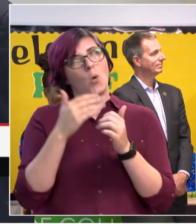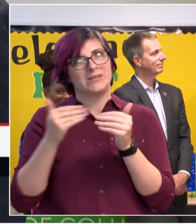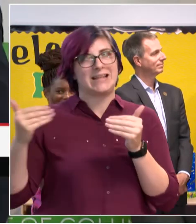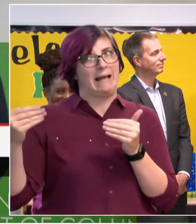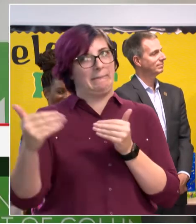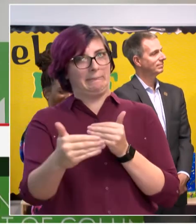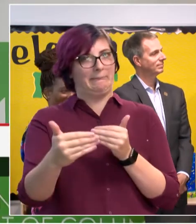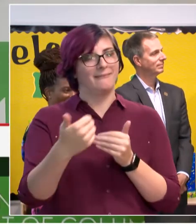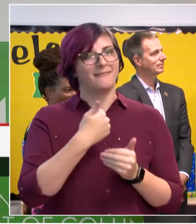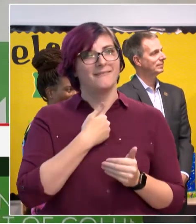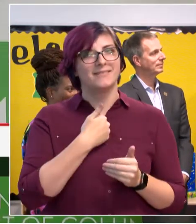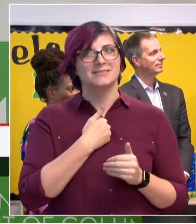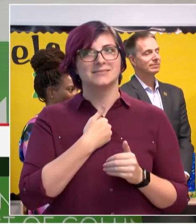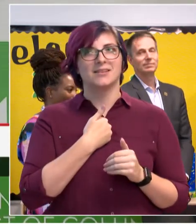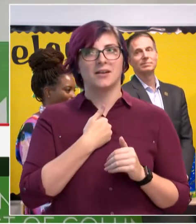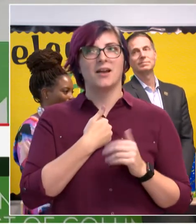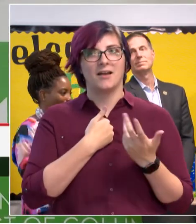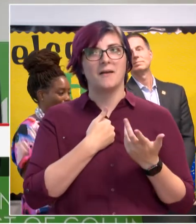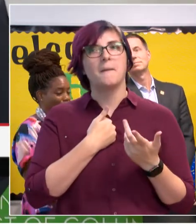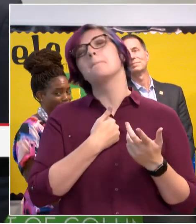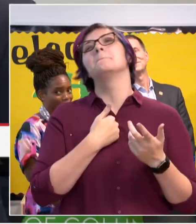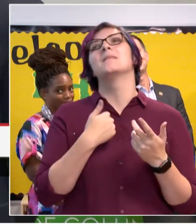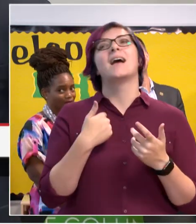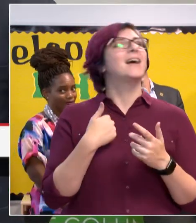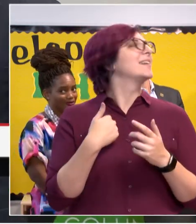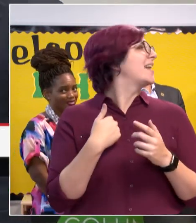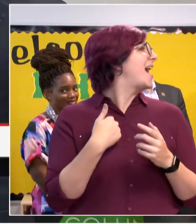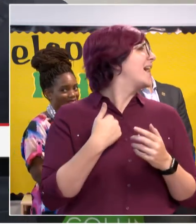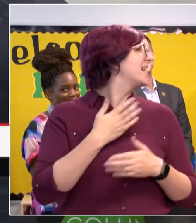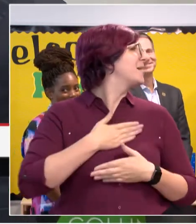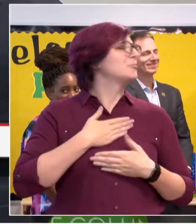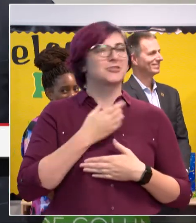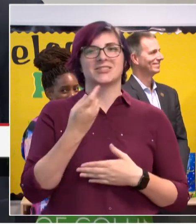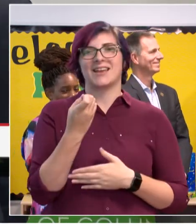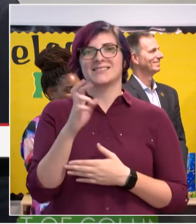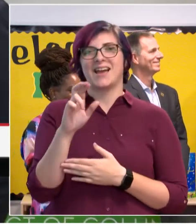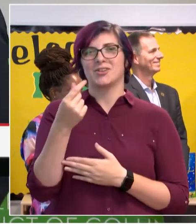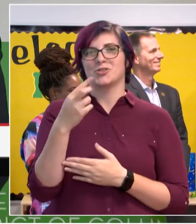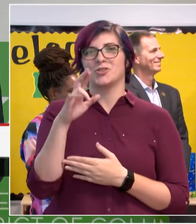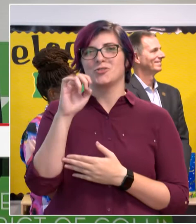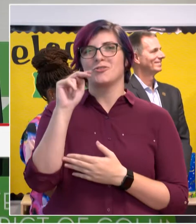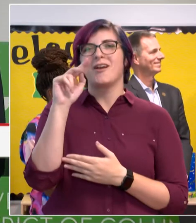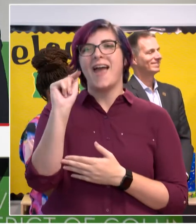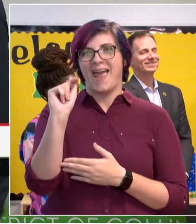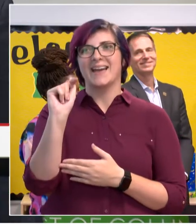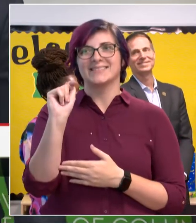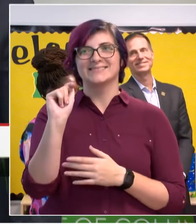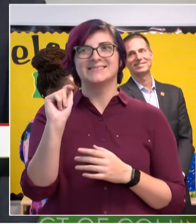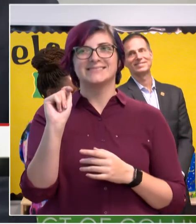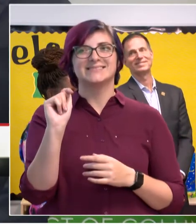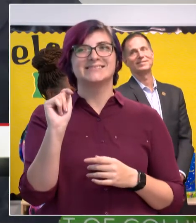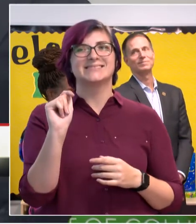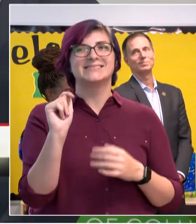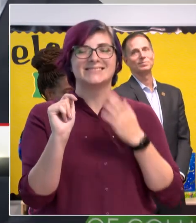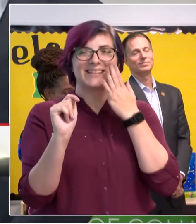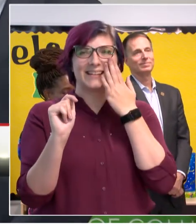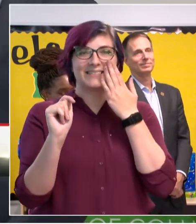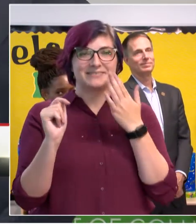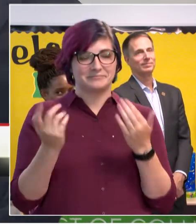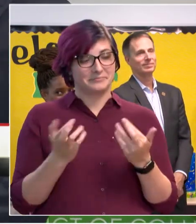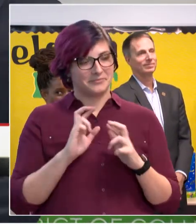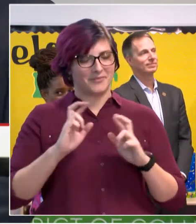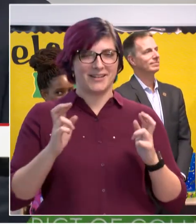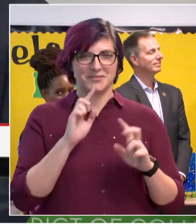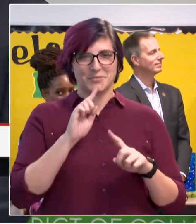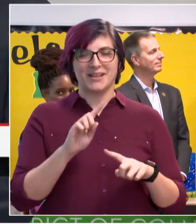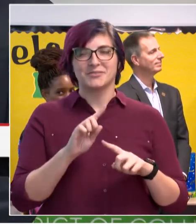ourselves here, and I appreciate Dr. Grant moving up. But so we're yes, I realized that. So, you know, we see